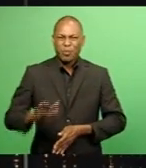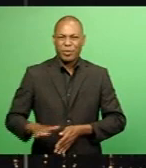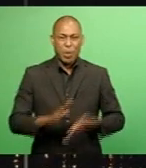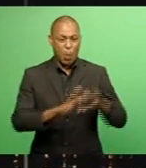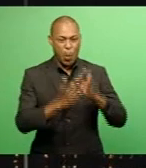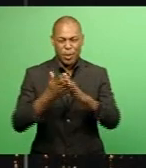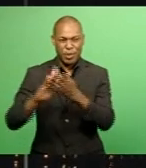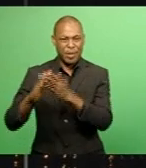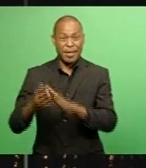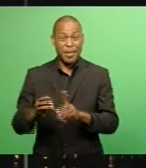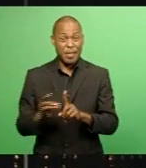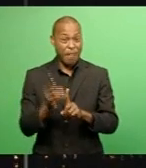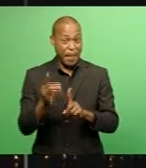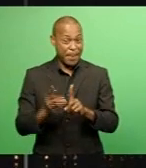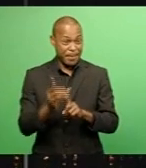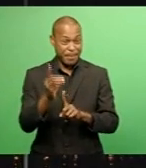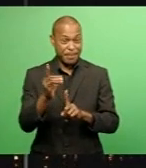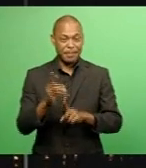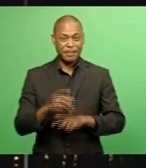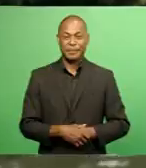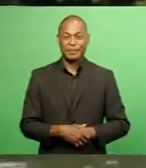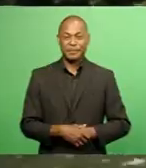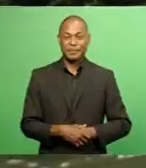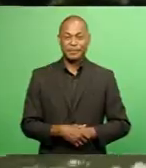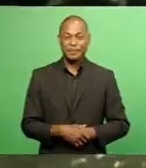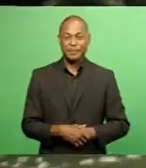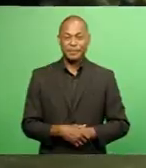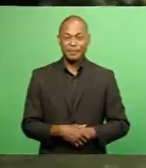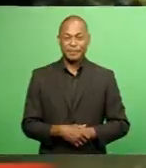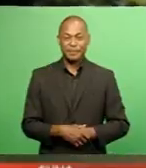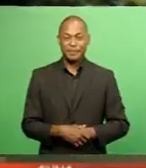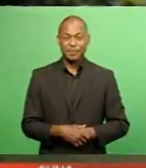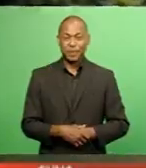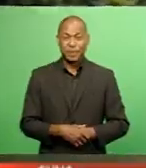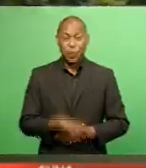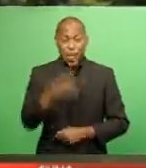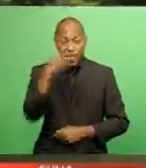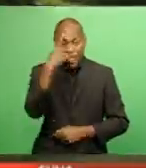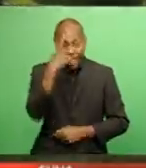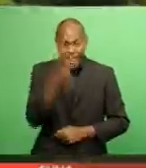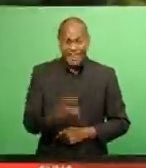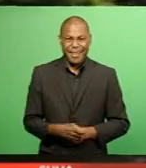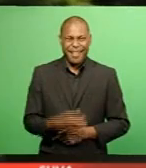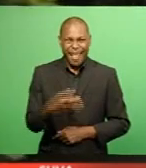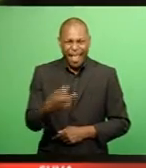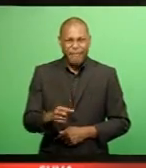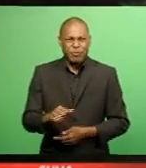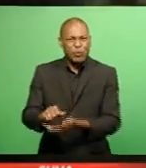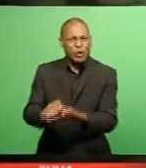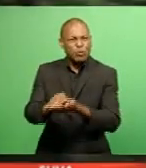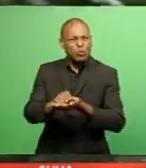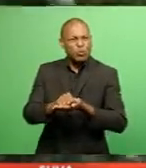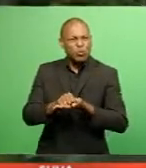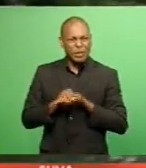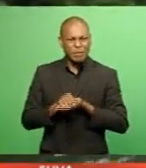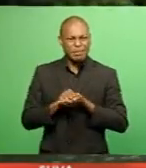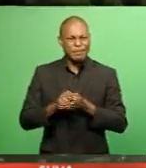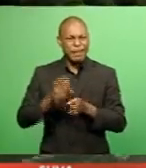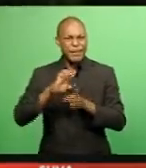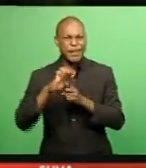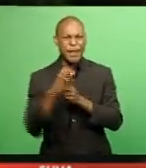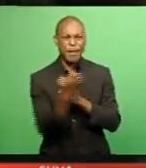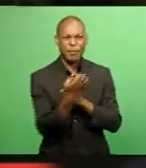community development. Jeshulal reports. The initiative aims to preserve some of the most endangered species of the